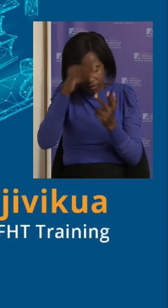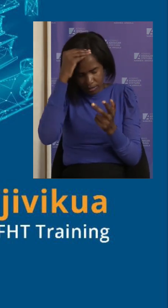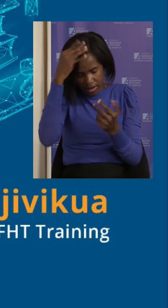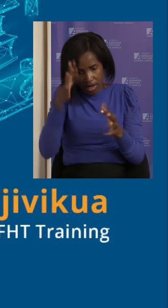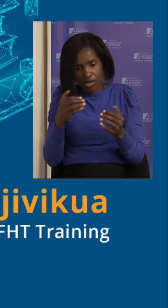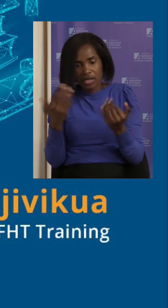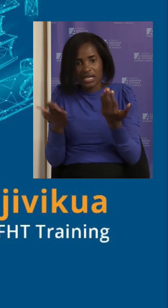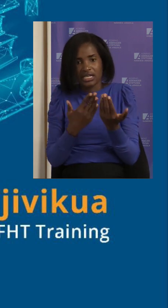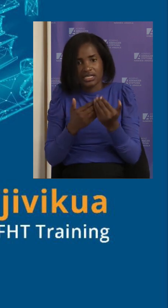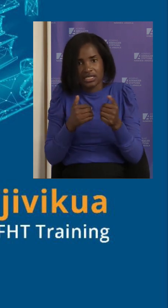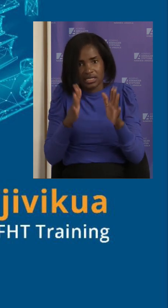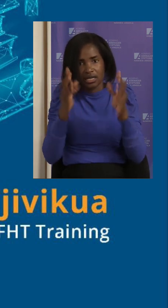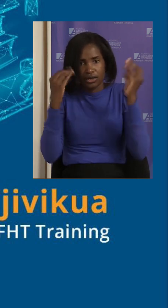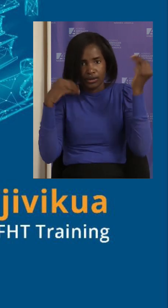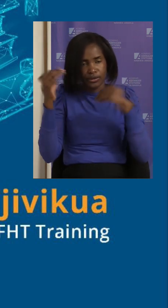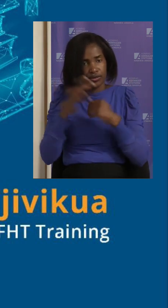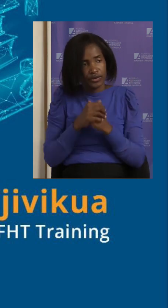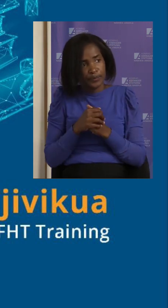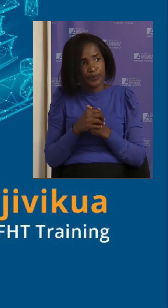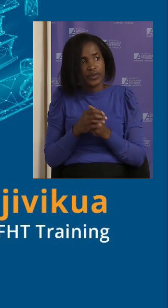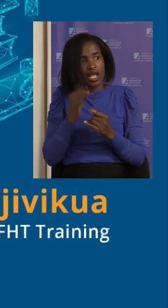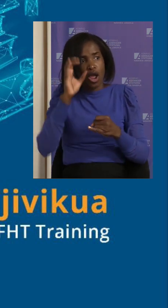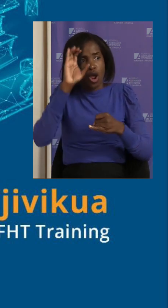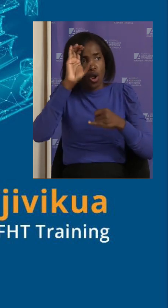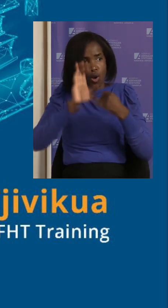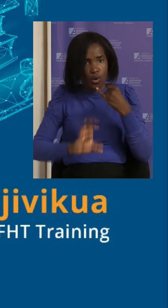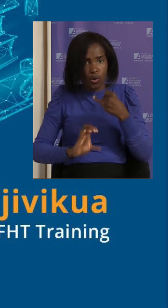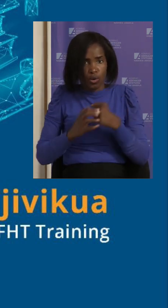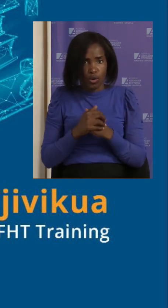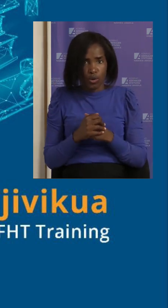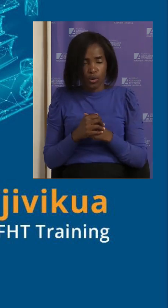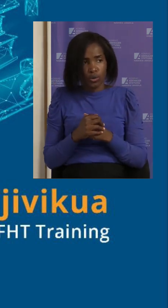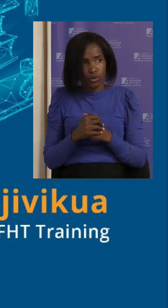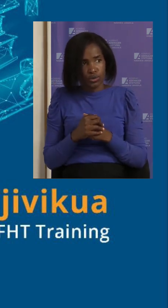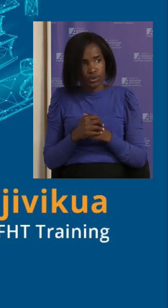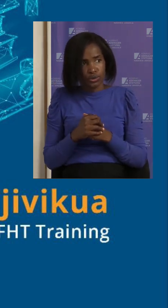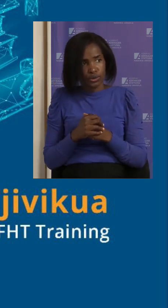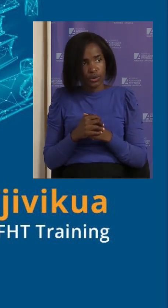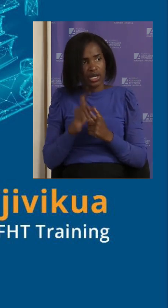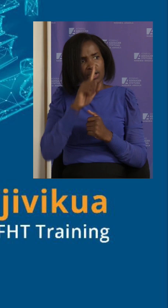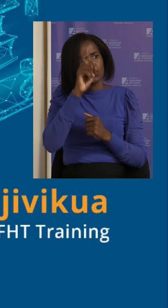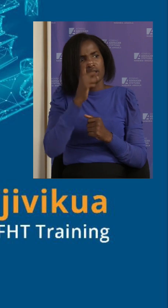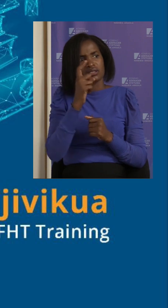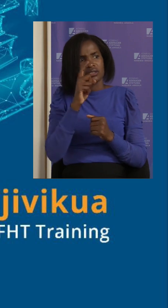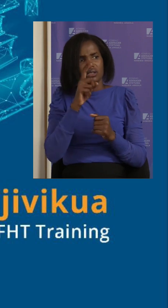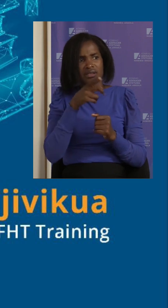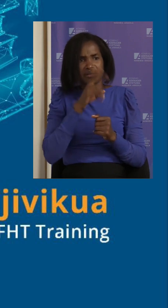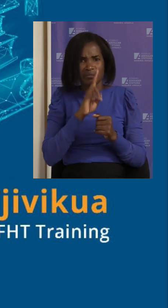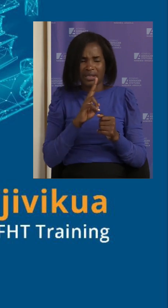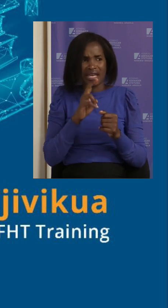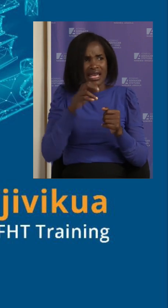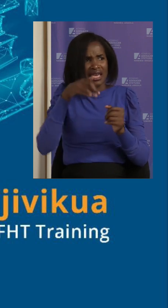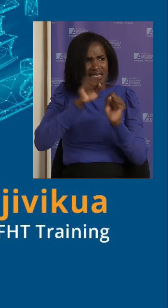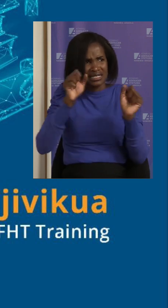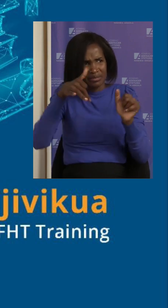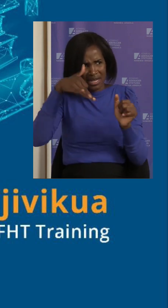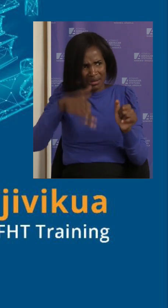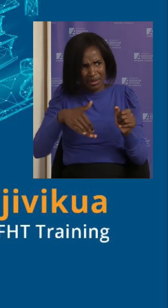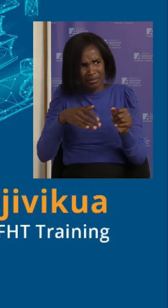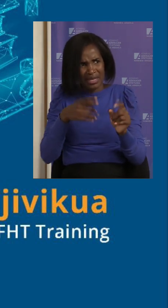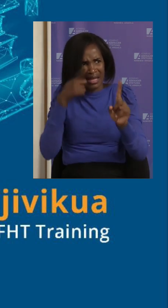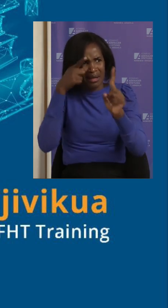higher education institutions. In closing, to answer the question of whether Namibia education system set